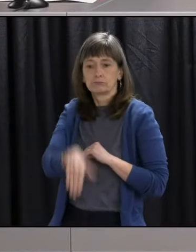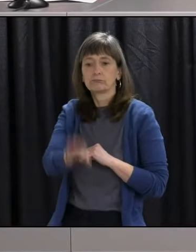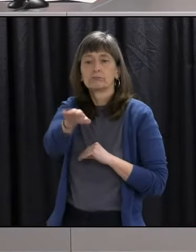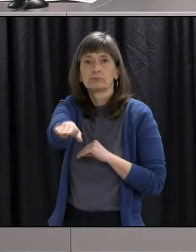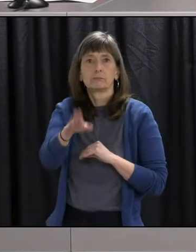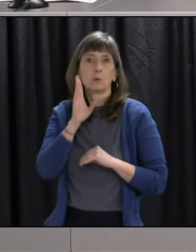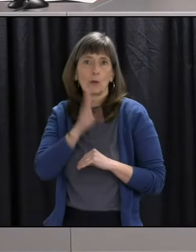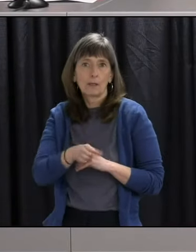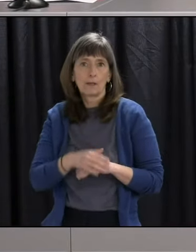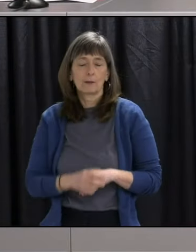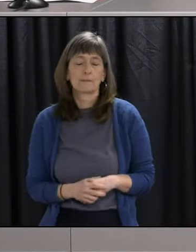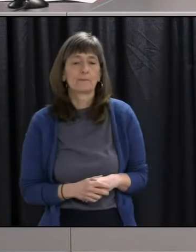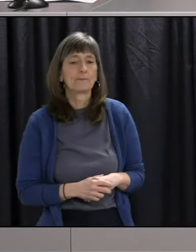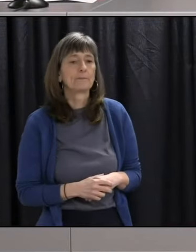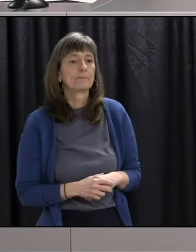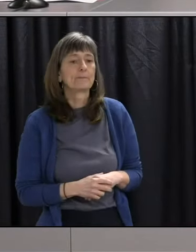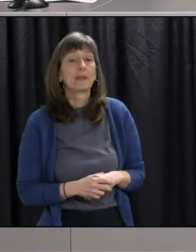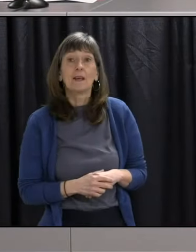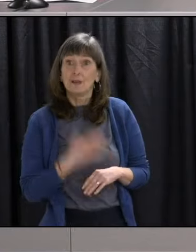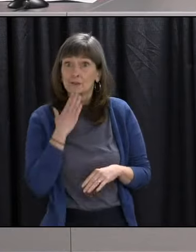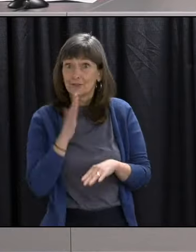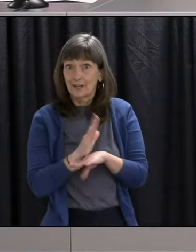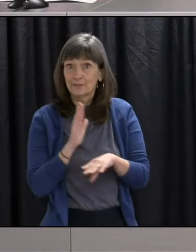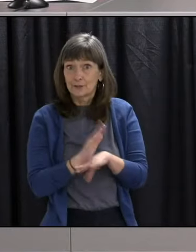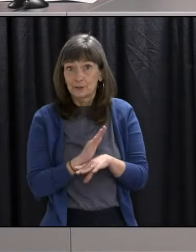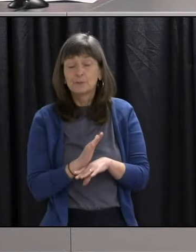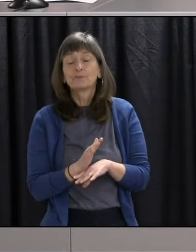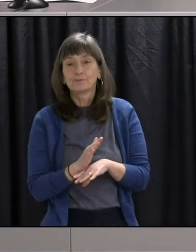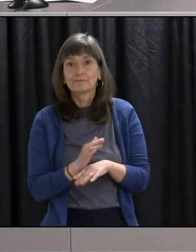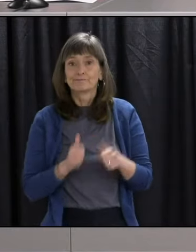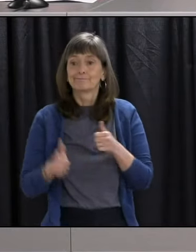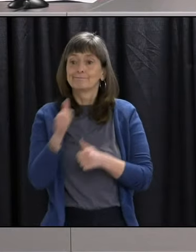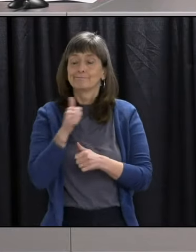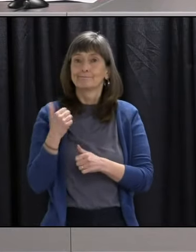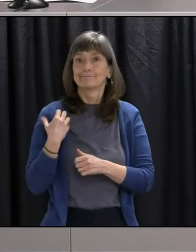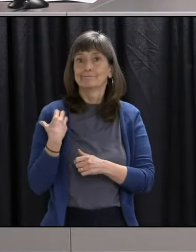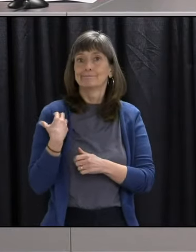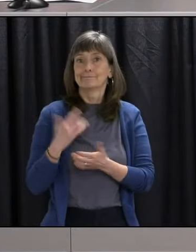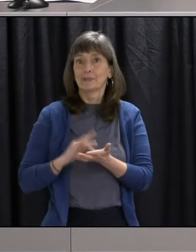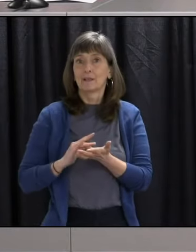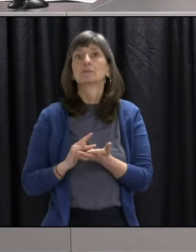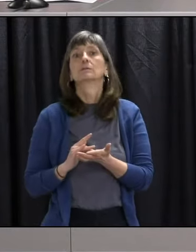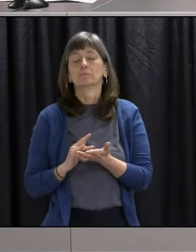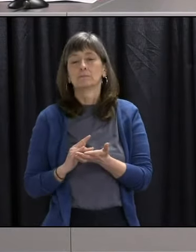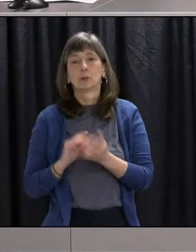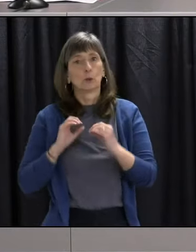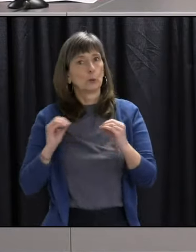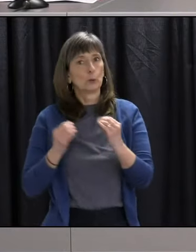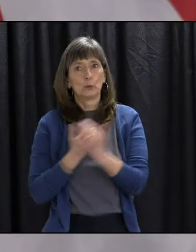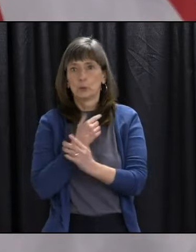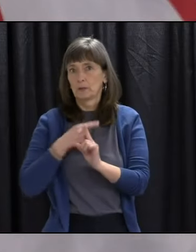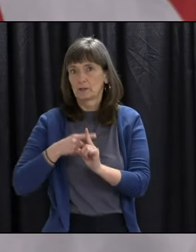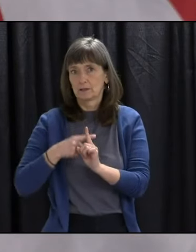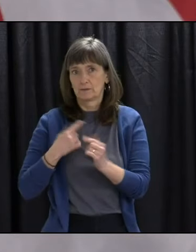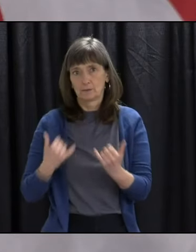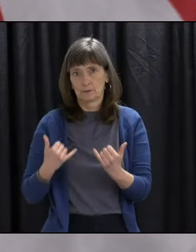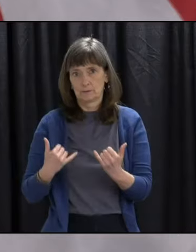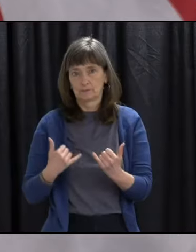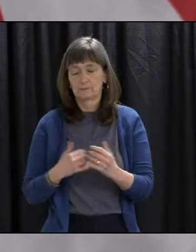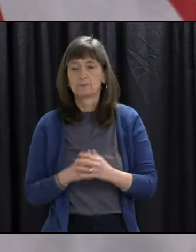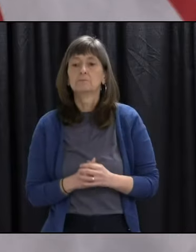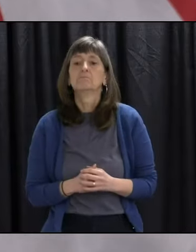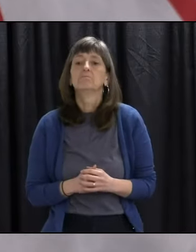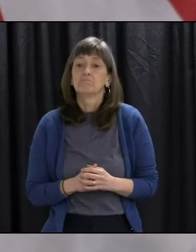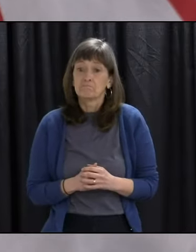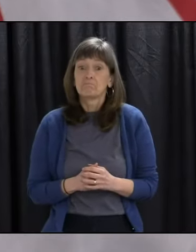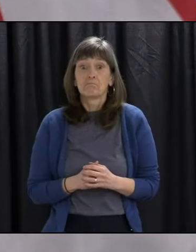Well, good afternoon, everyone. So you have just heard from Dr. Fitzgerald that we have no new positive cases today. That's